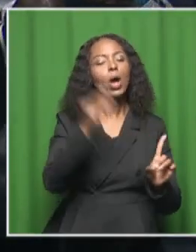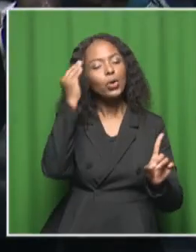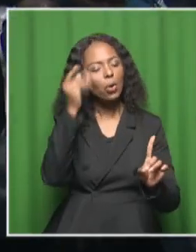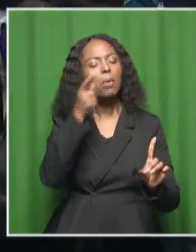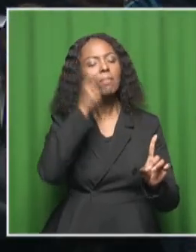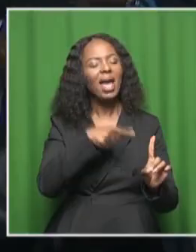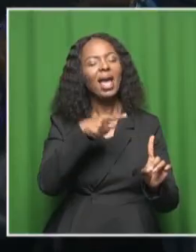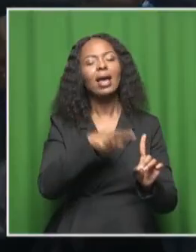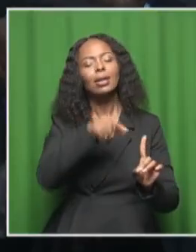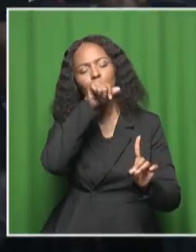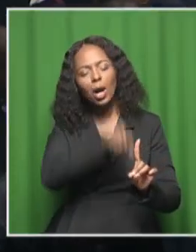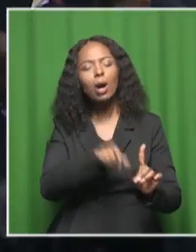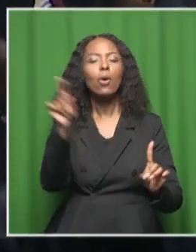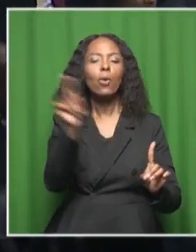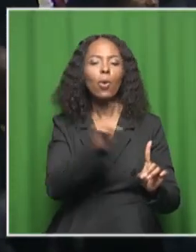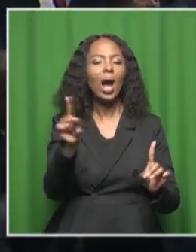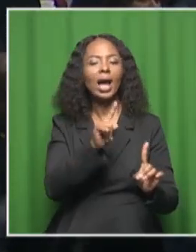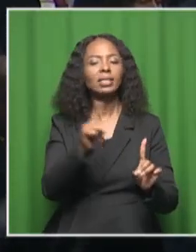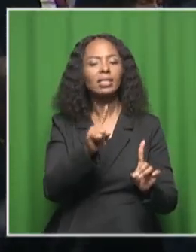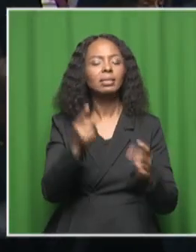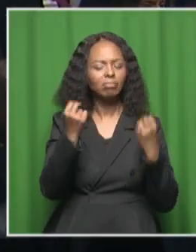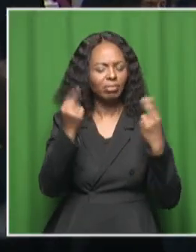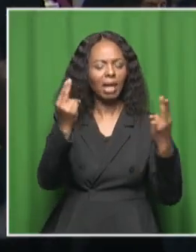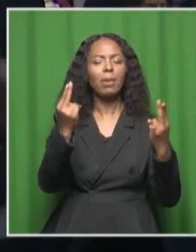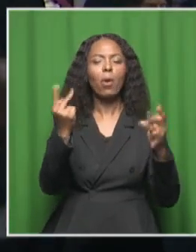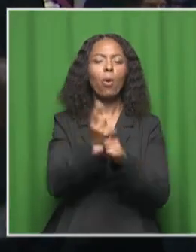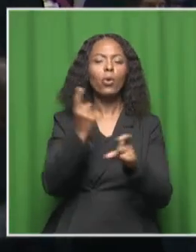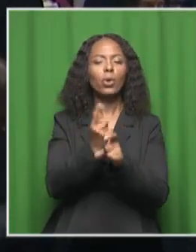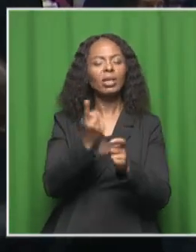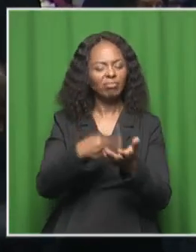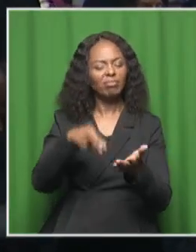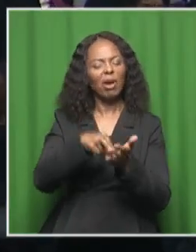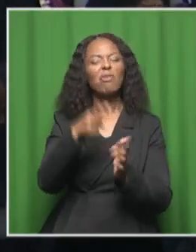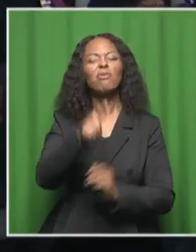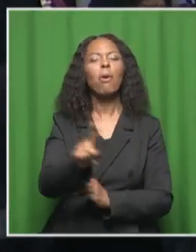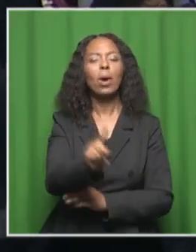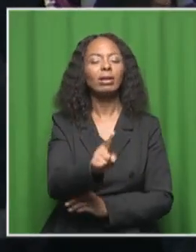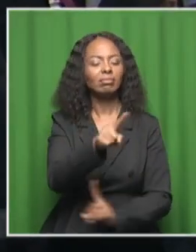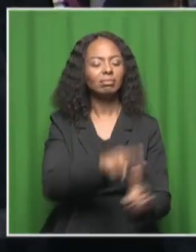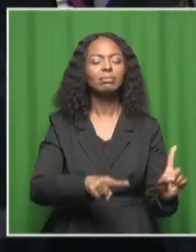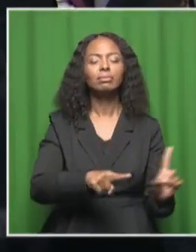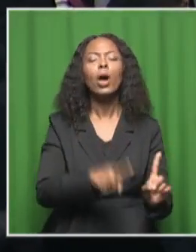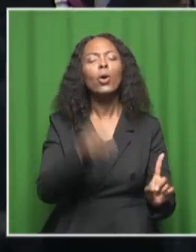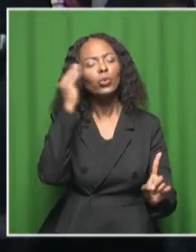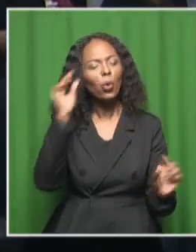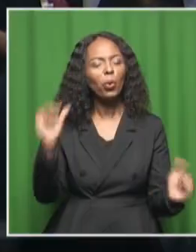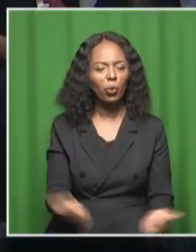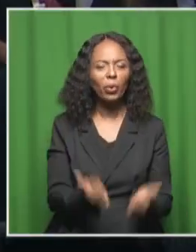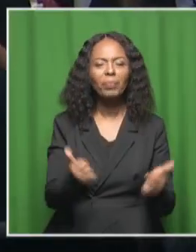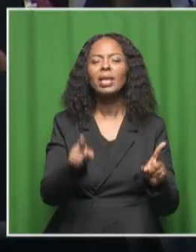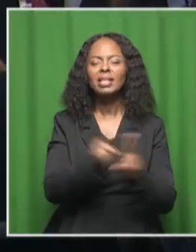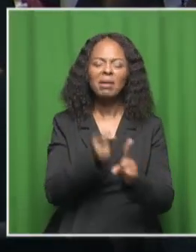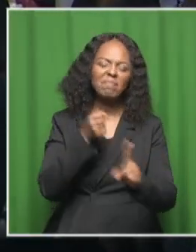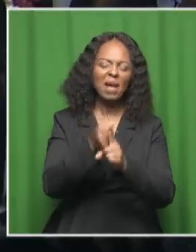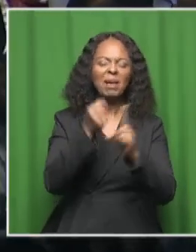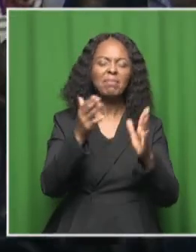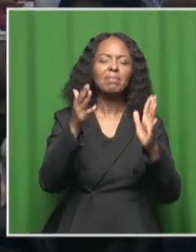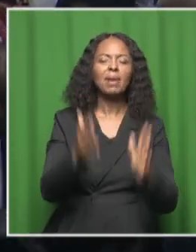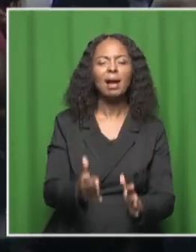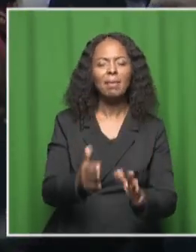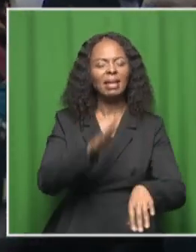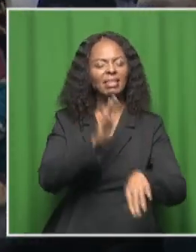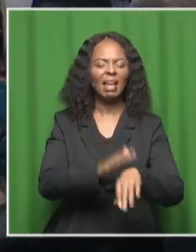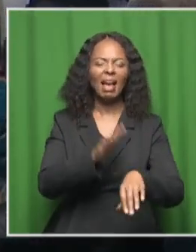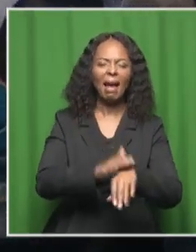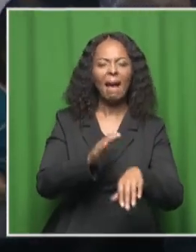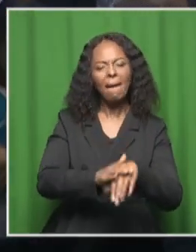was about. They know what he stood for. And also they knew his being a stickler for time,